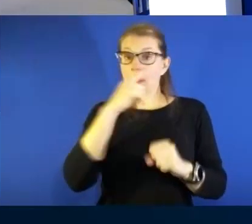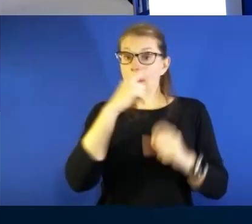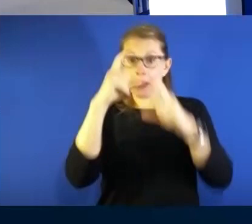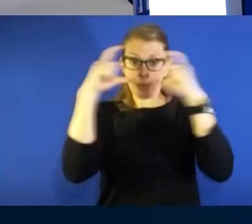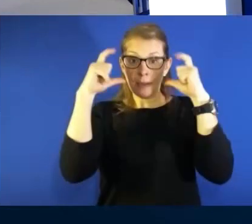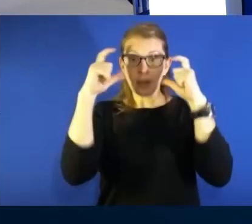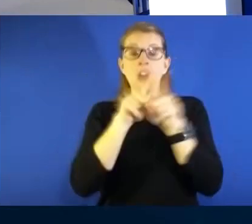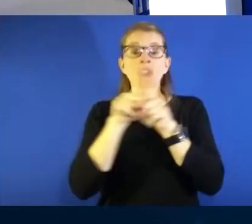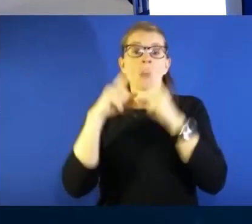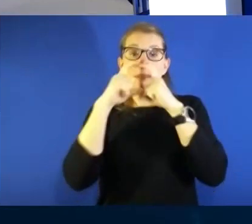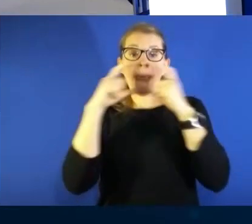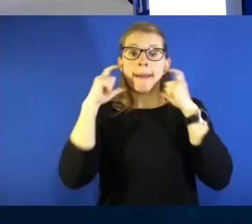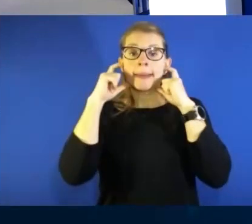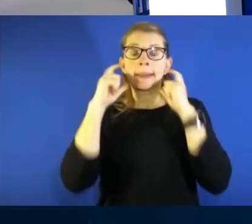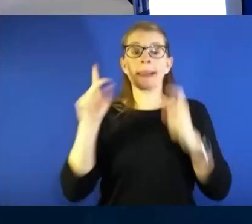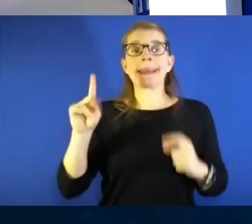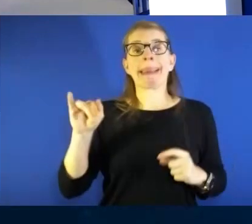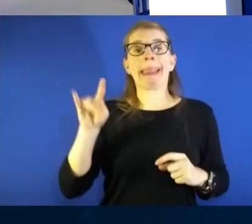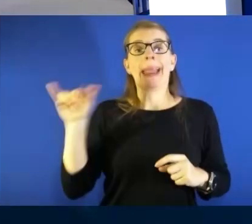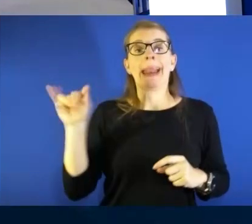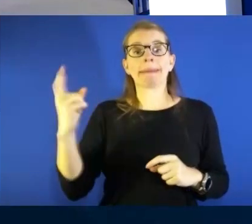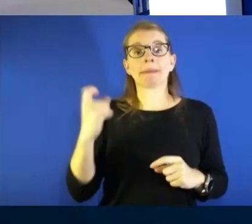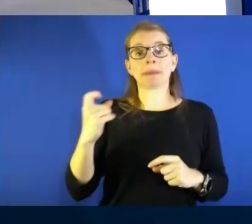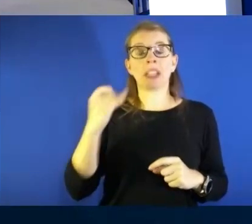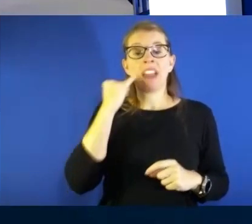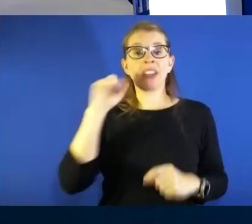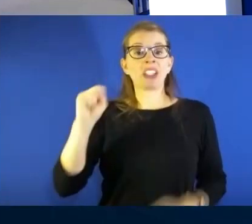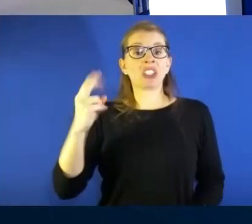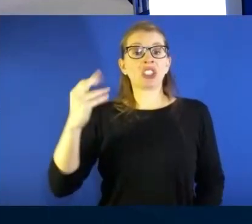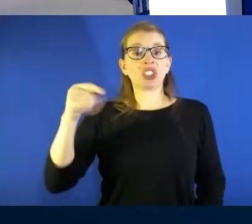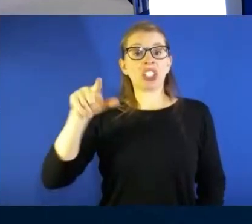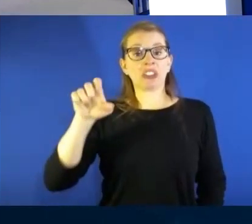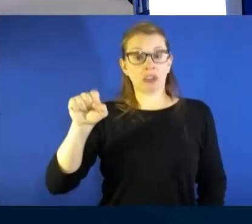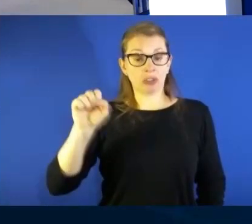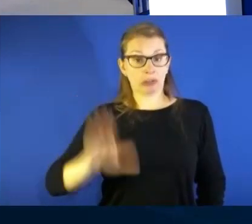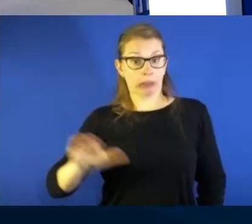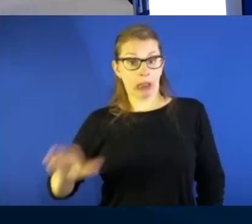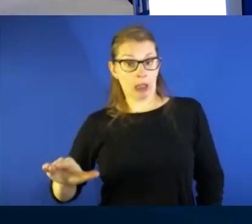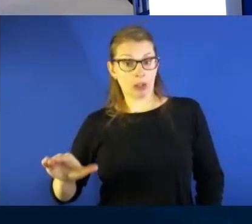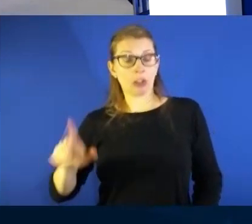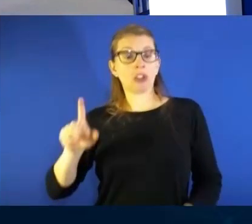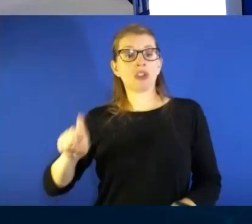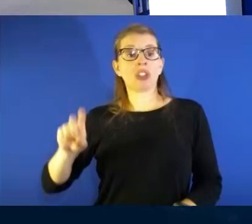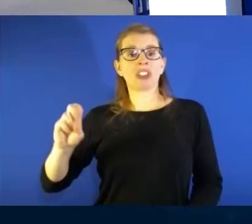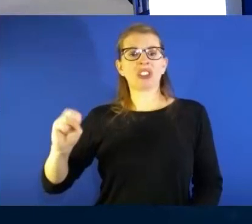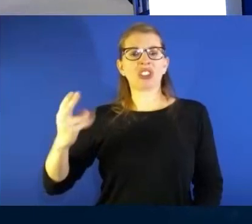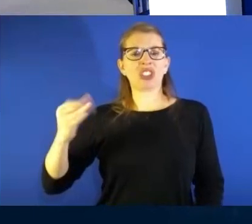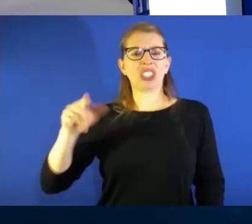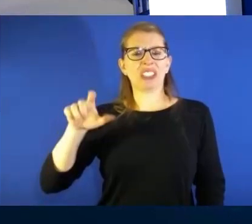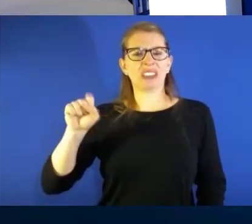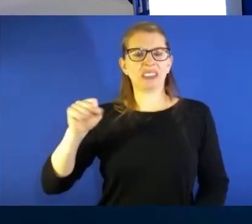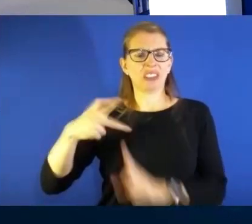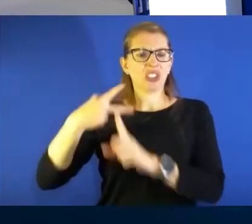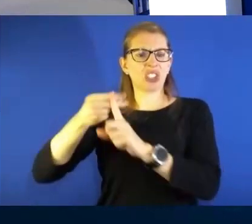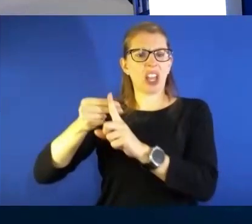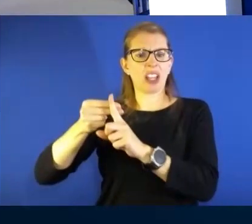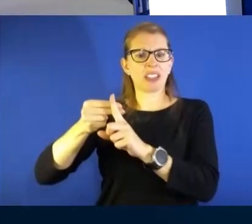more questions. Kitty's asking, if you had shingles as a child, should you get a shingles shot? I think somebody may have asked that earlier, but can